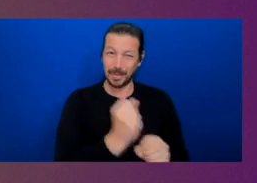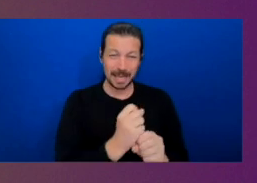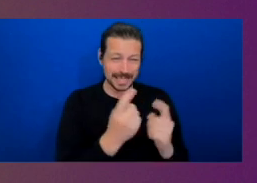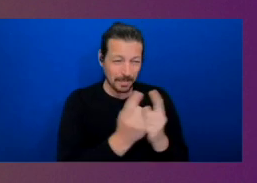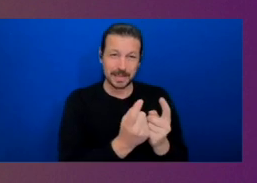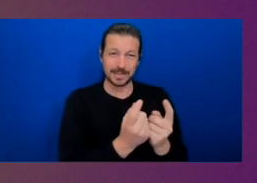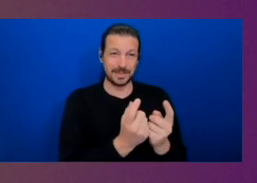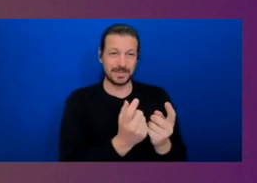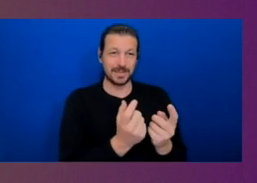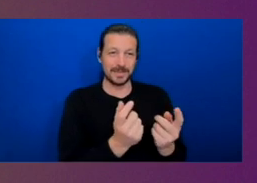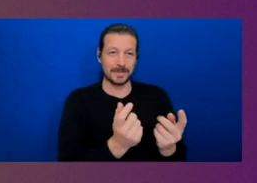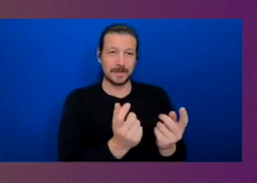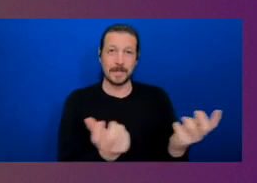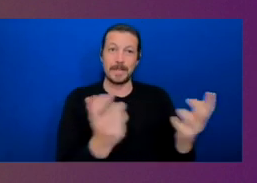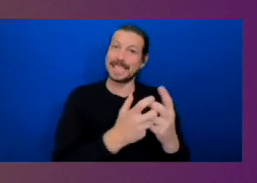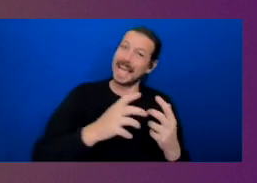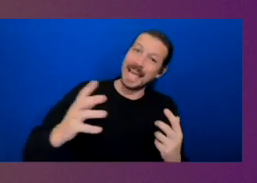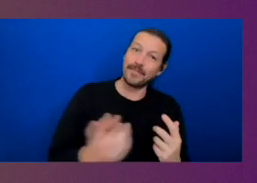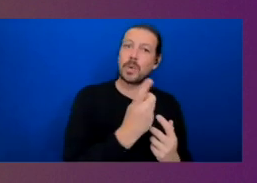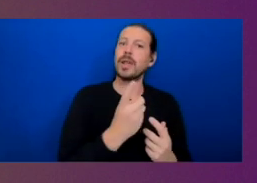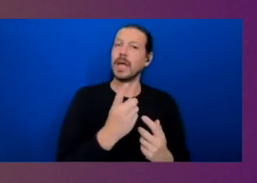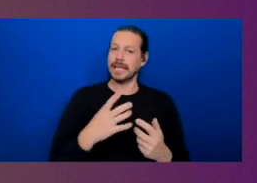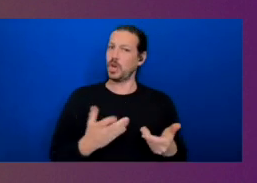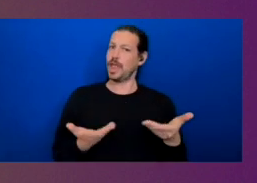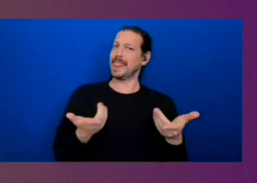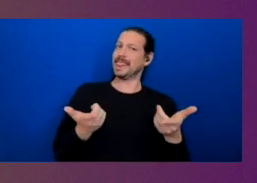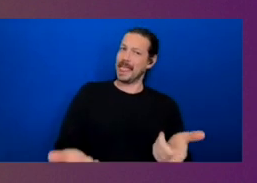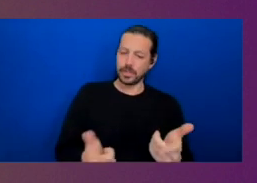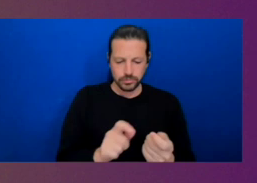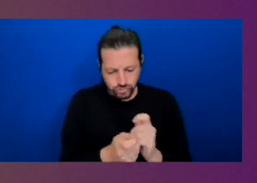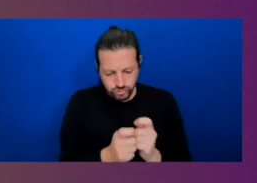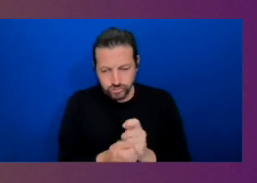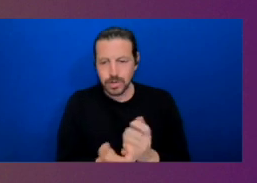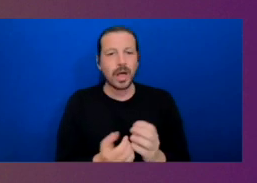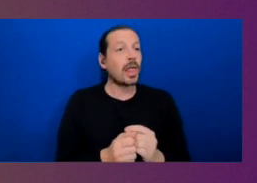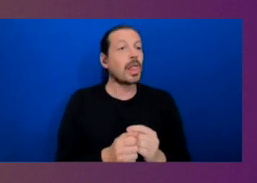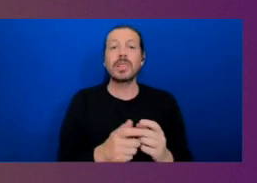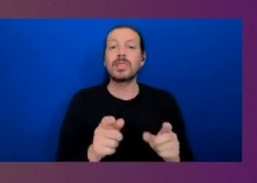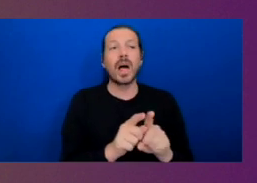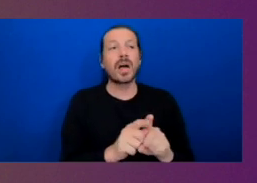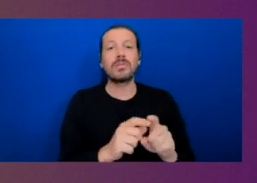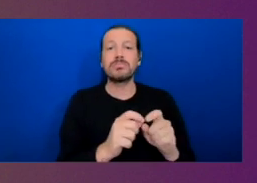people to customize it to meet those needs. Some people need bigger fonts. Some people need